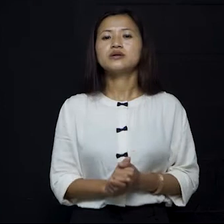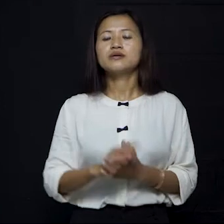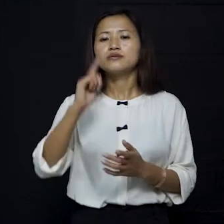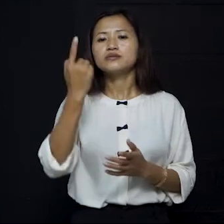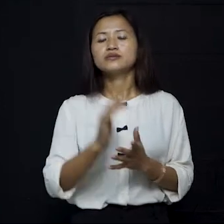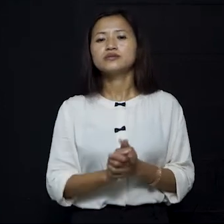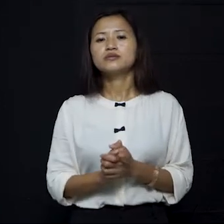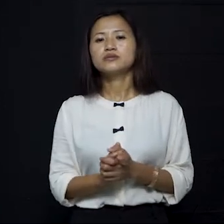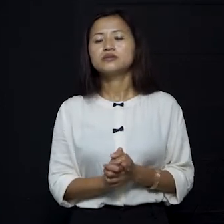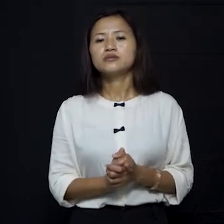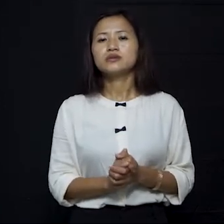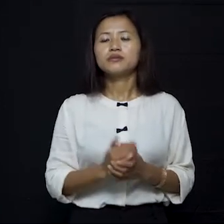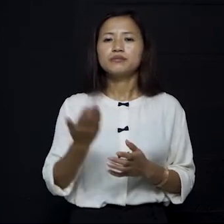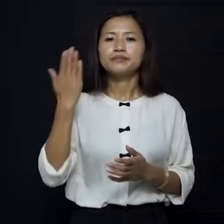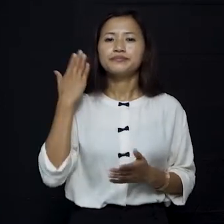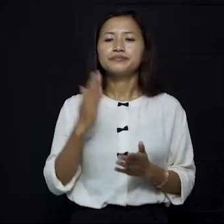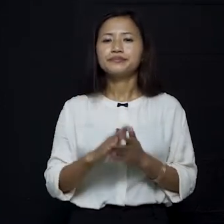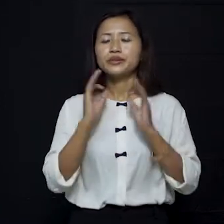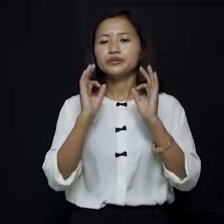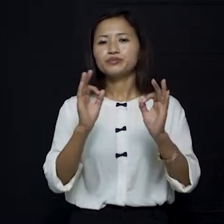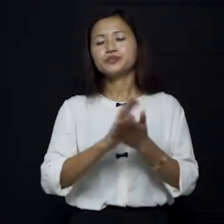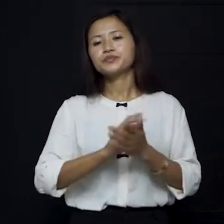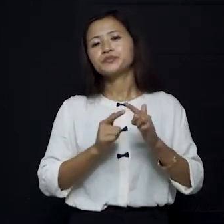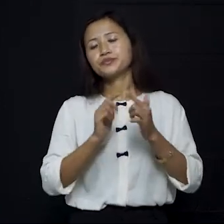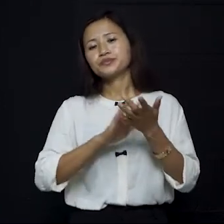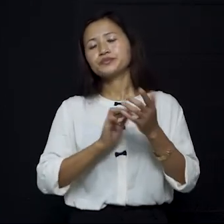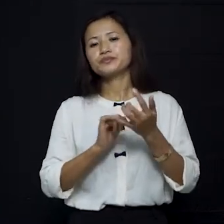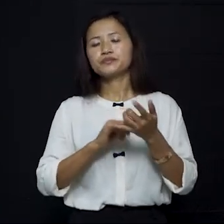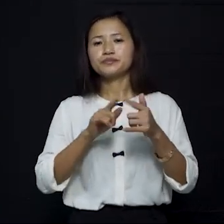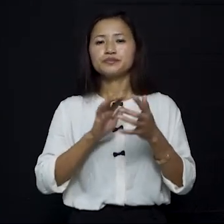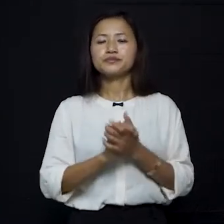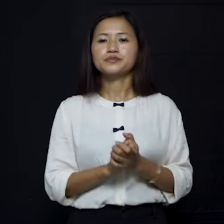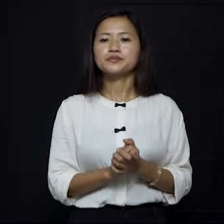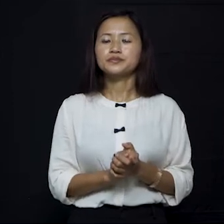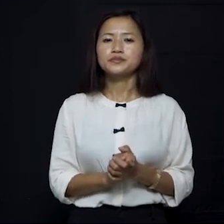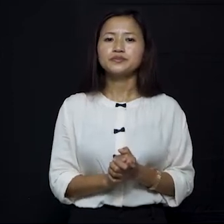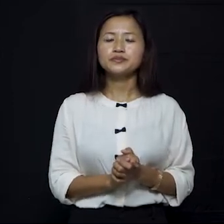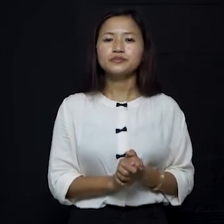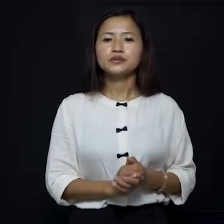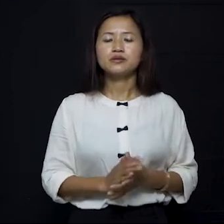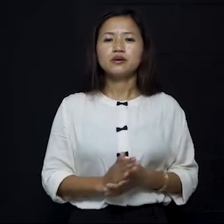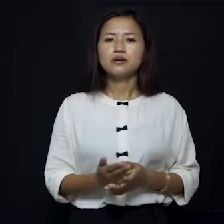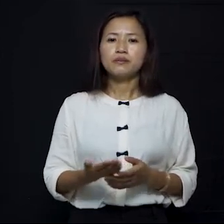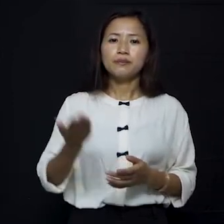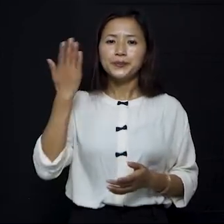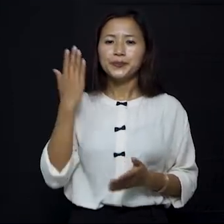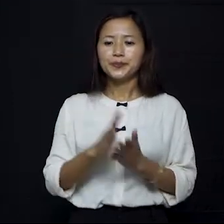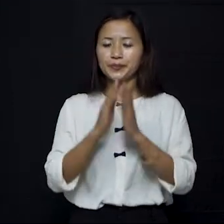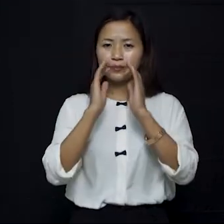written in the past perfect tense, okay? And let us go to the past perfect continuous tense,